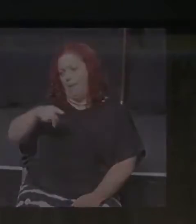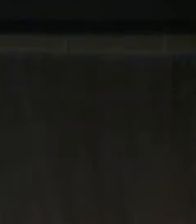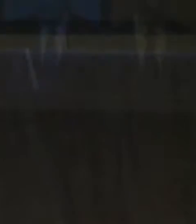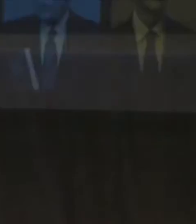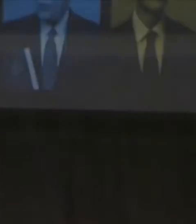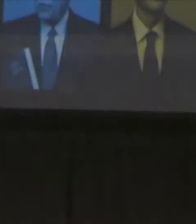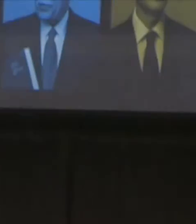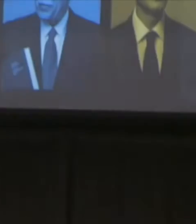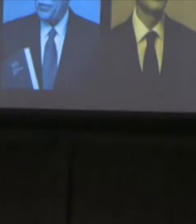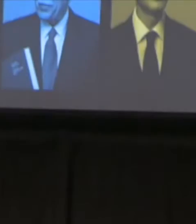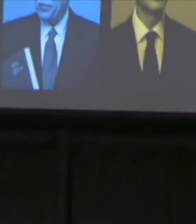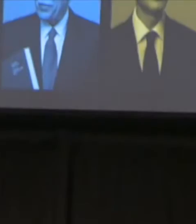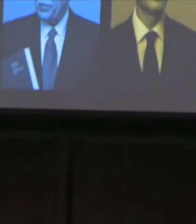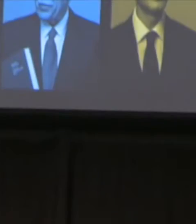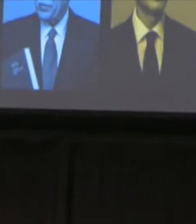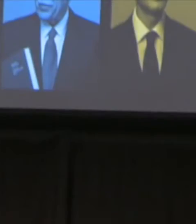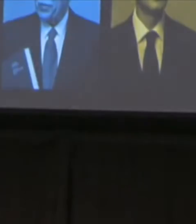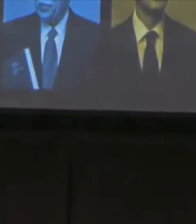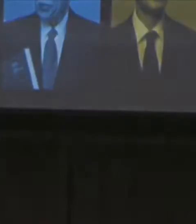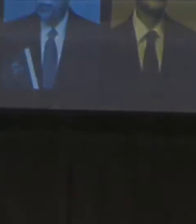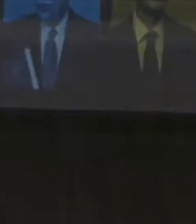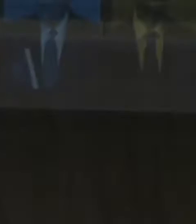Papazian.